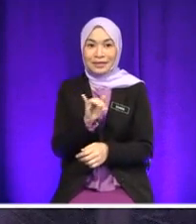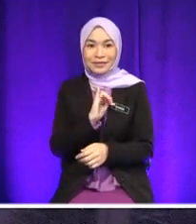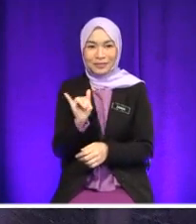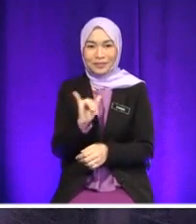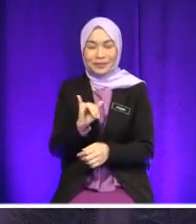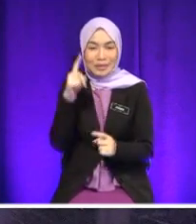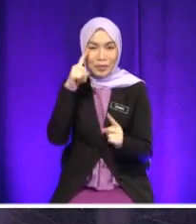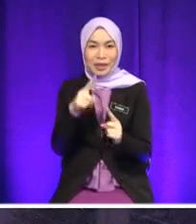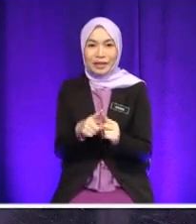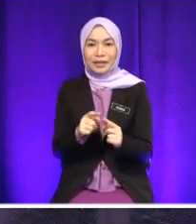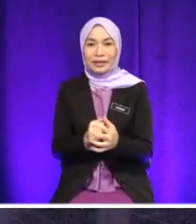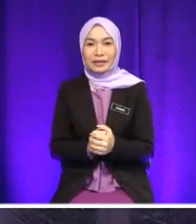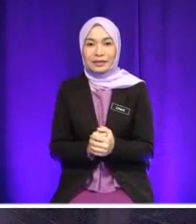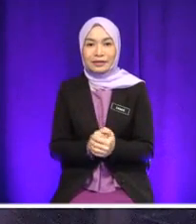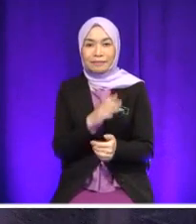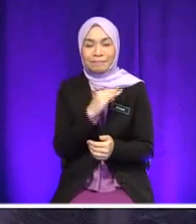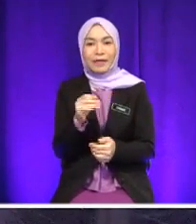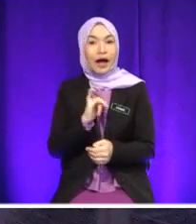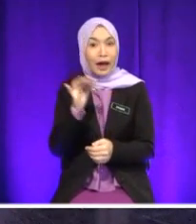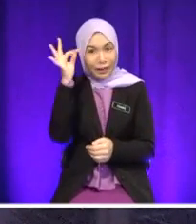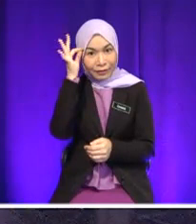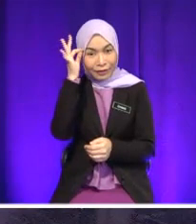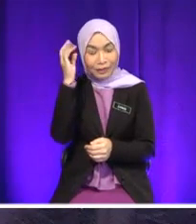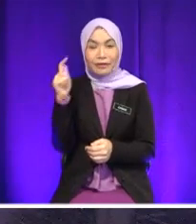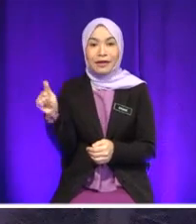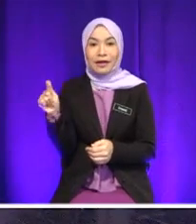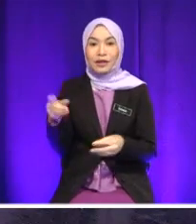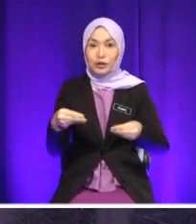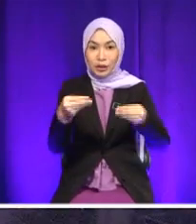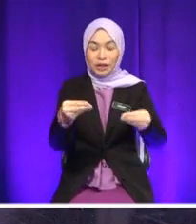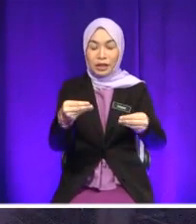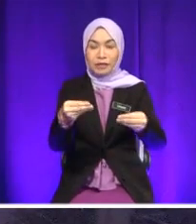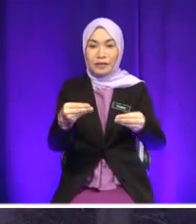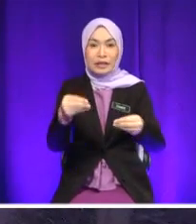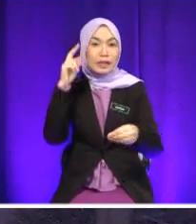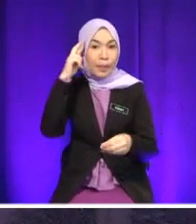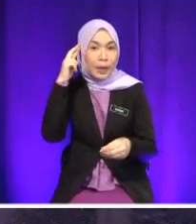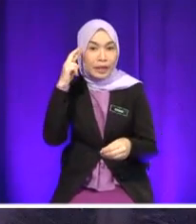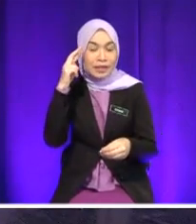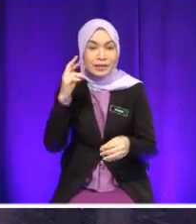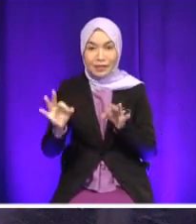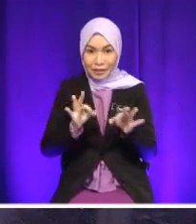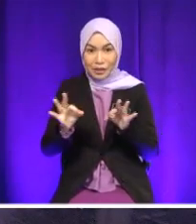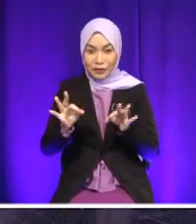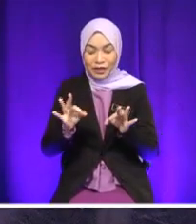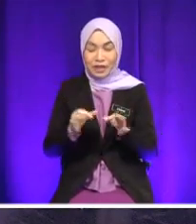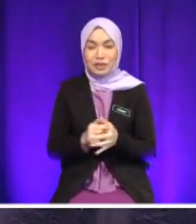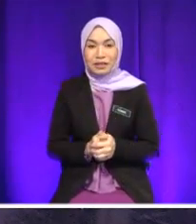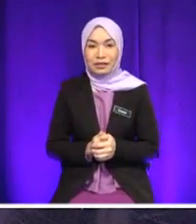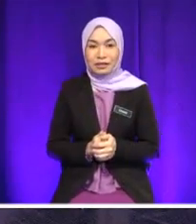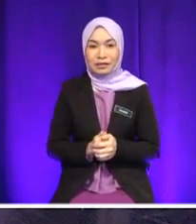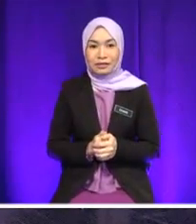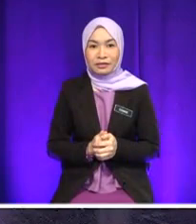Yes. add their point, and also I Yes. think, if I'm not mistaken, they also given some reasons or justification to their Okay, so answer. I think